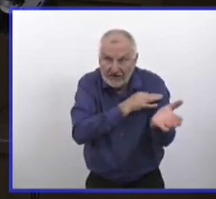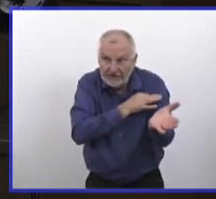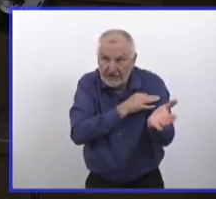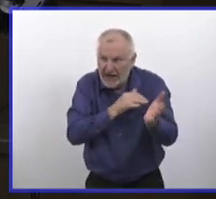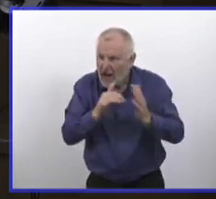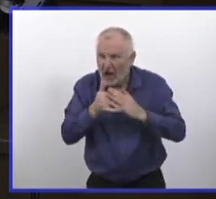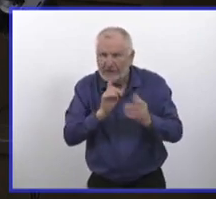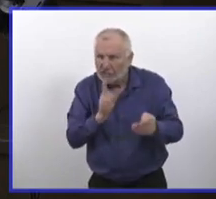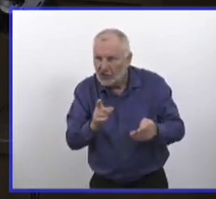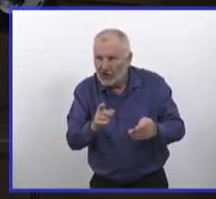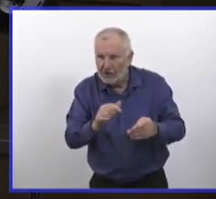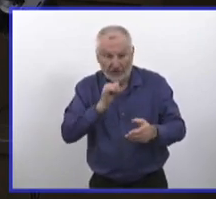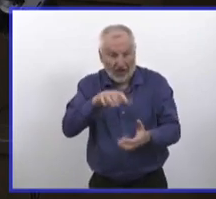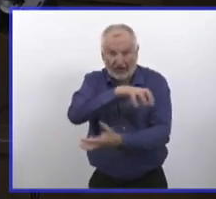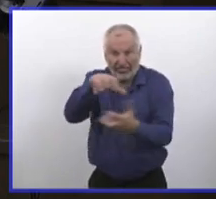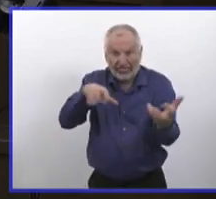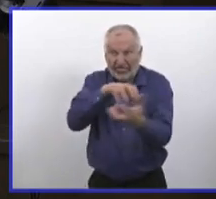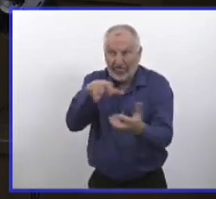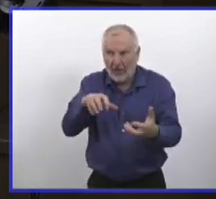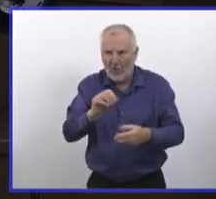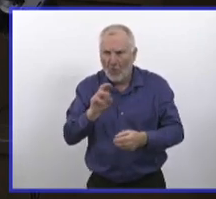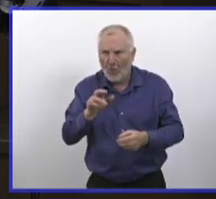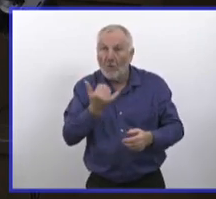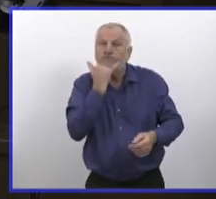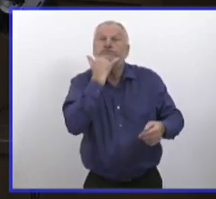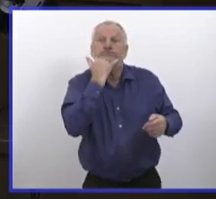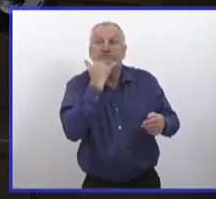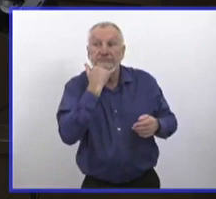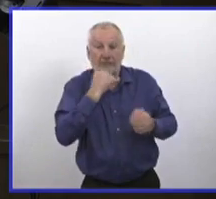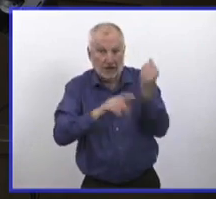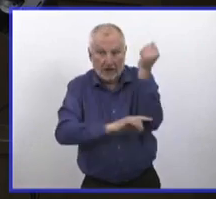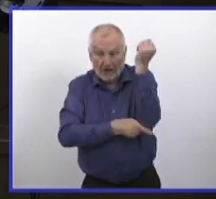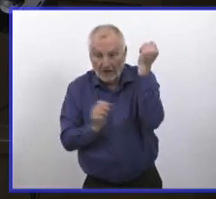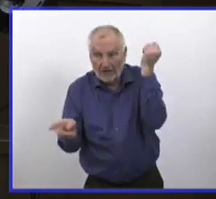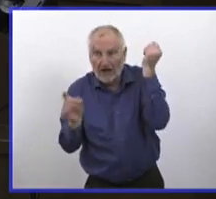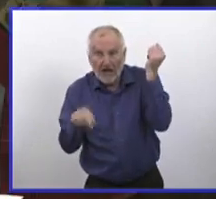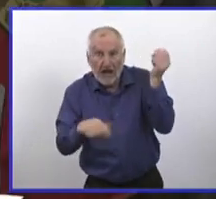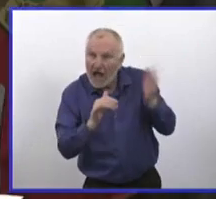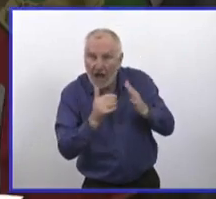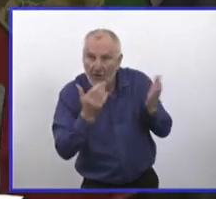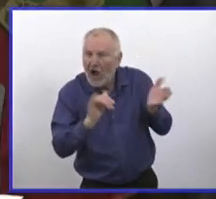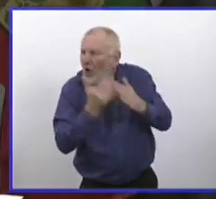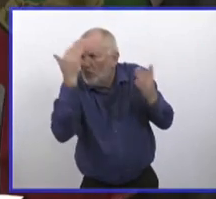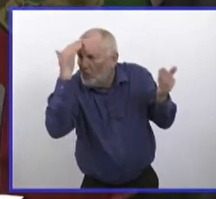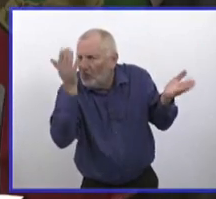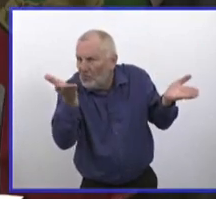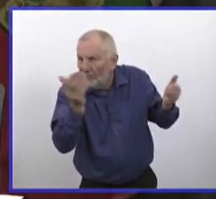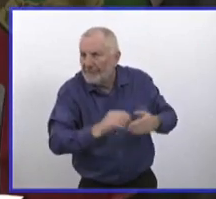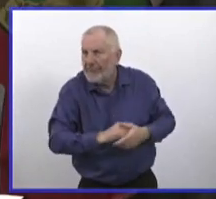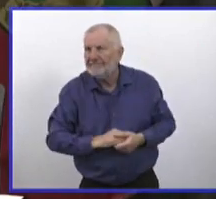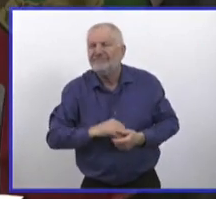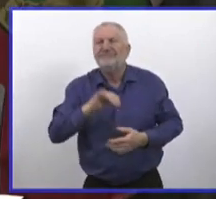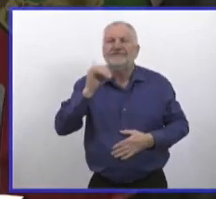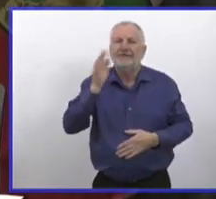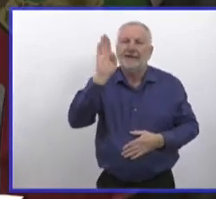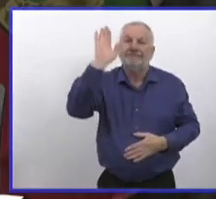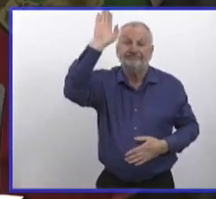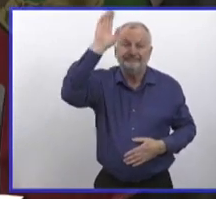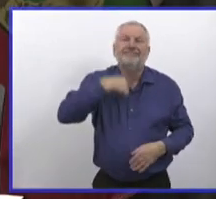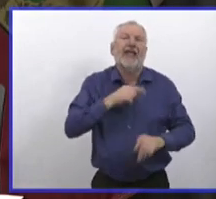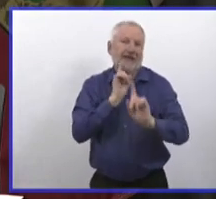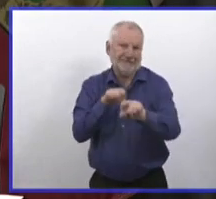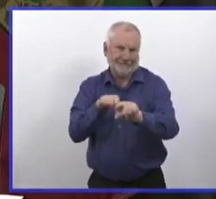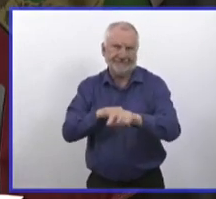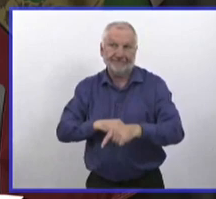way we've been doing it is working very closely with our physician and pharmacist partners, for weeks now in preparation, and being